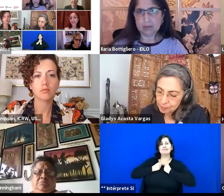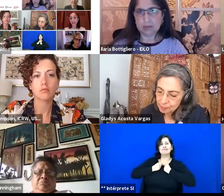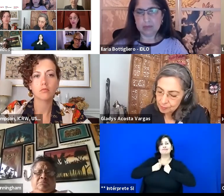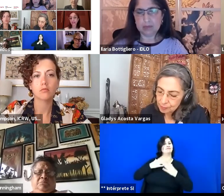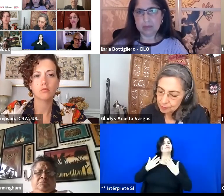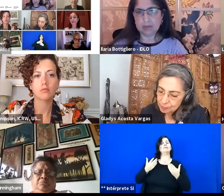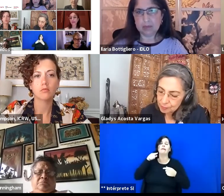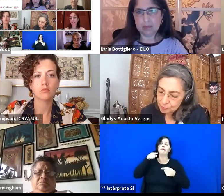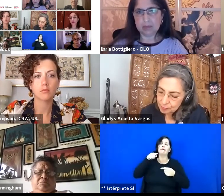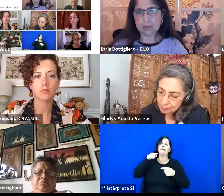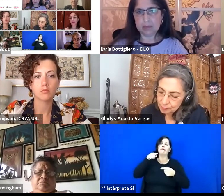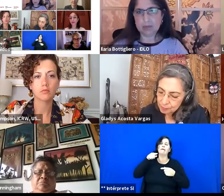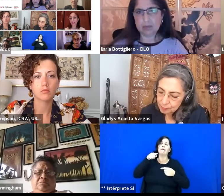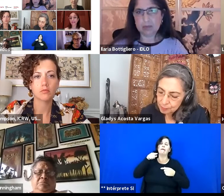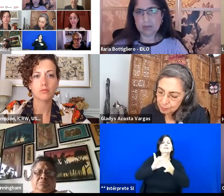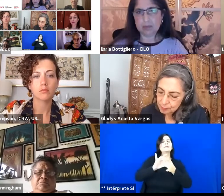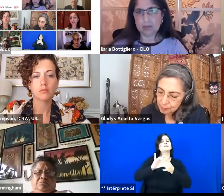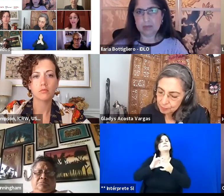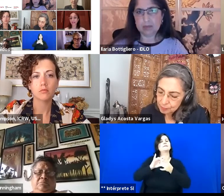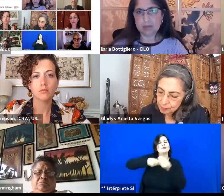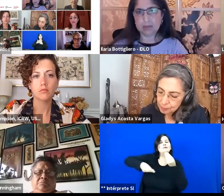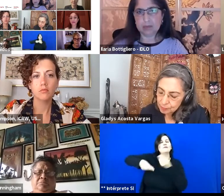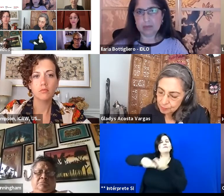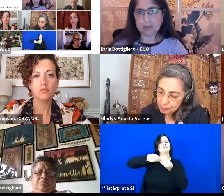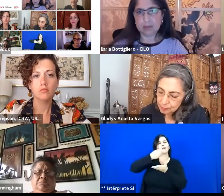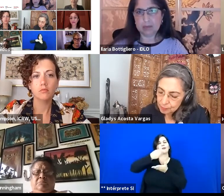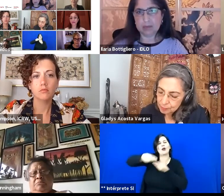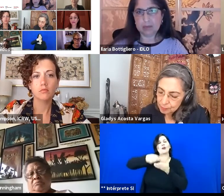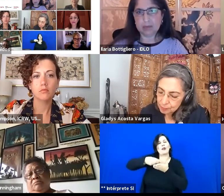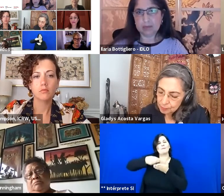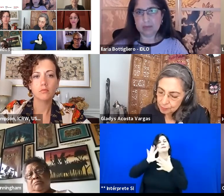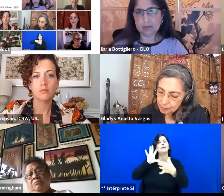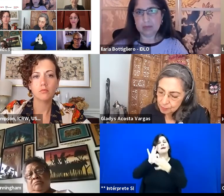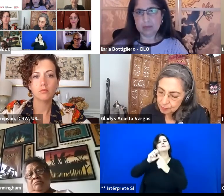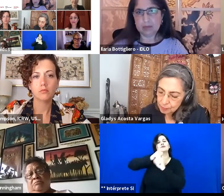se encuentran ahora mismo estas luchas.